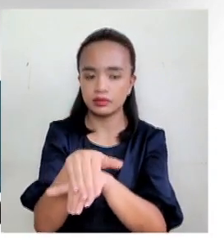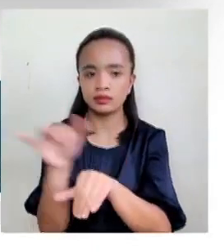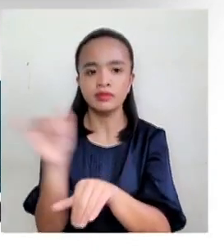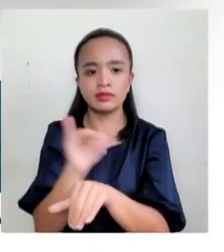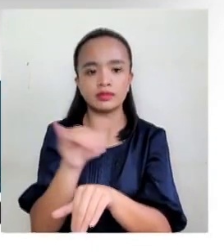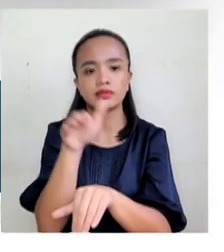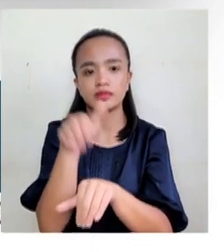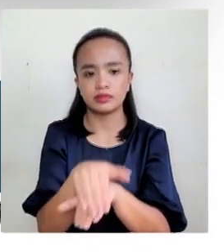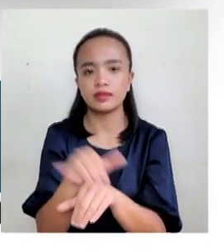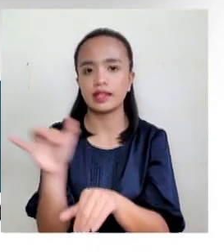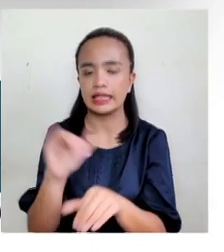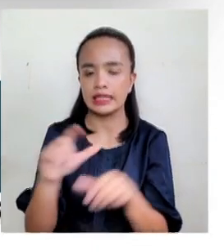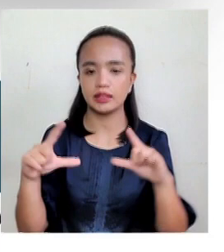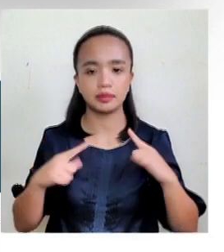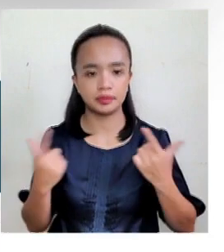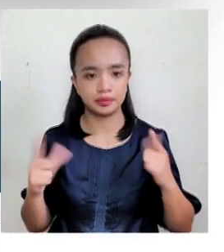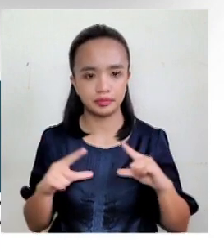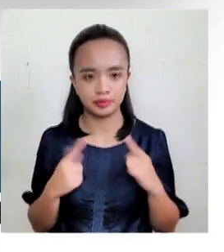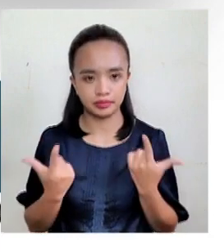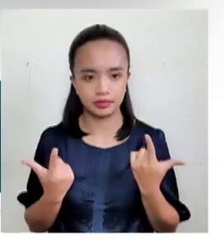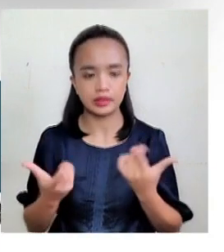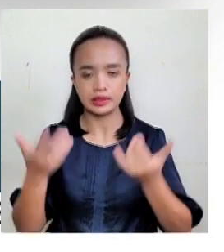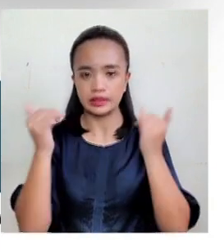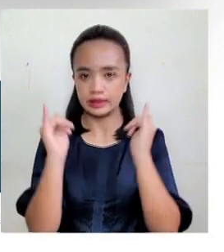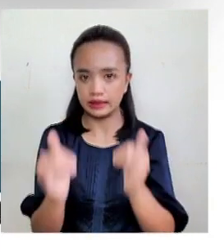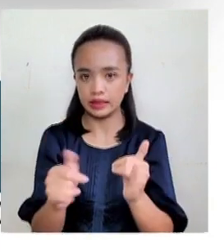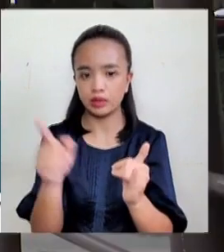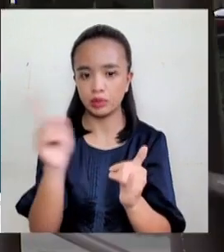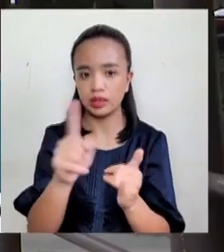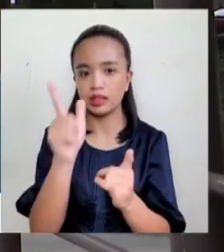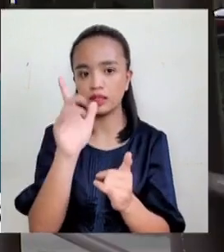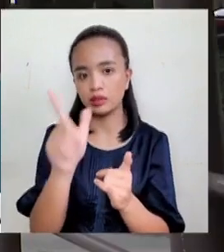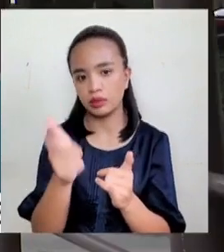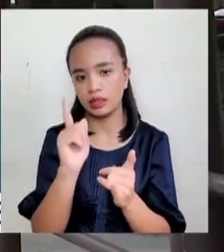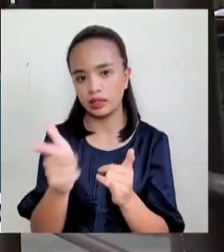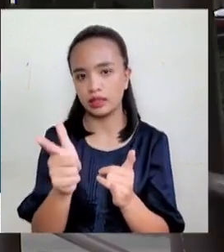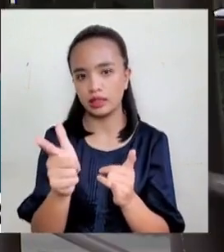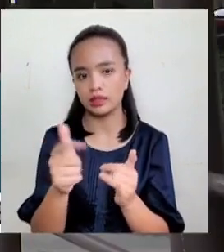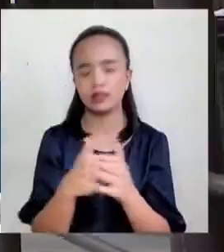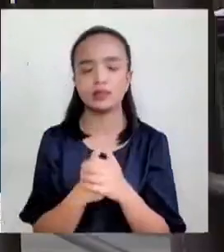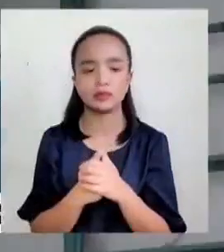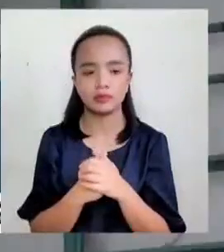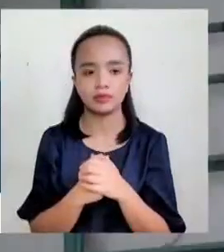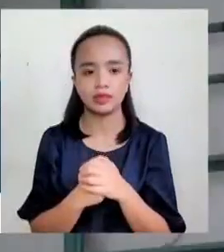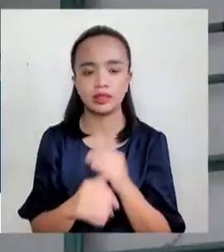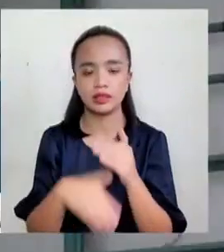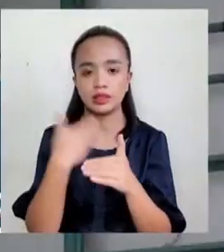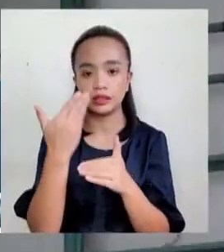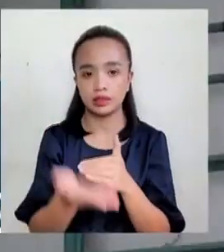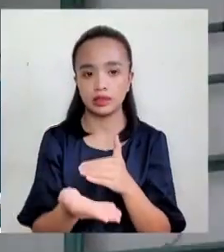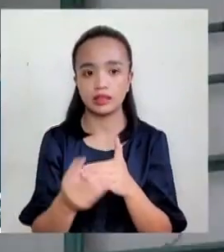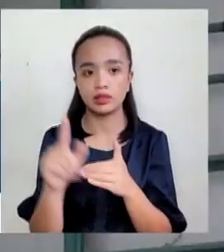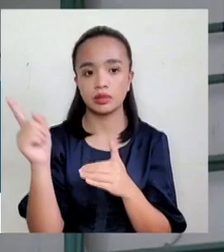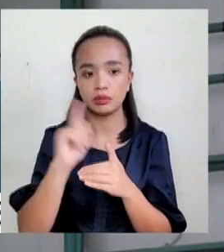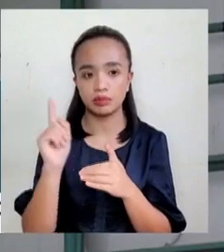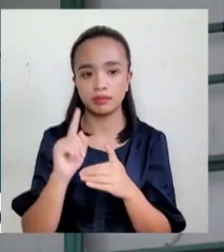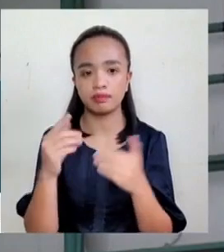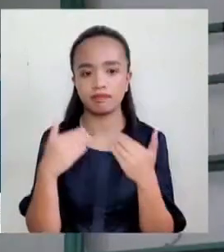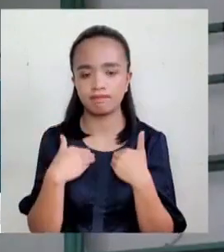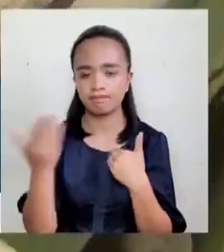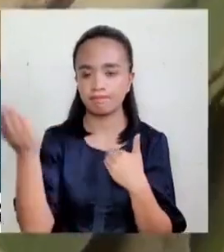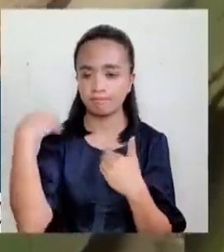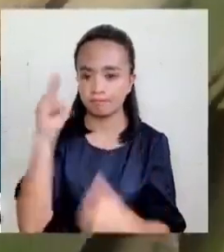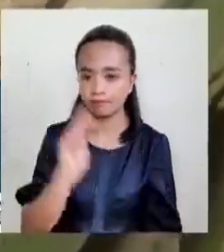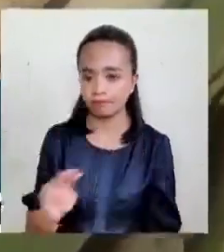sa Laguna ay nananatiling mababa, 20 pesos per kilo. The Department of Agriculture assured lawmakers on Monday